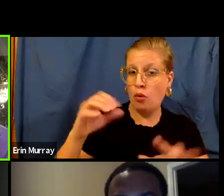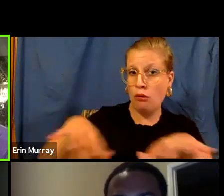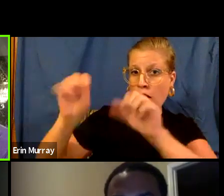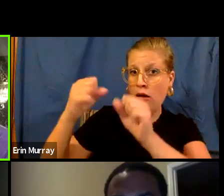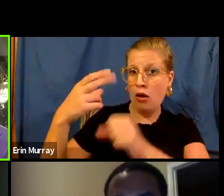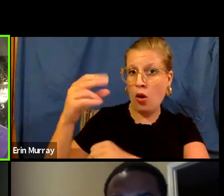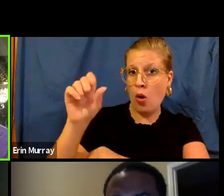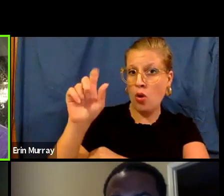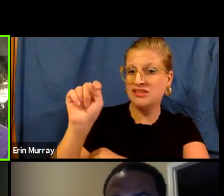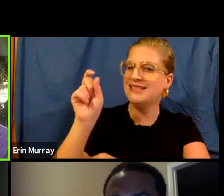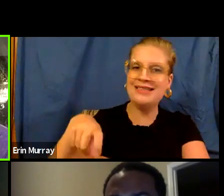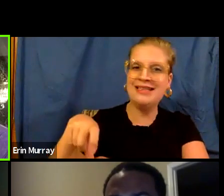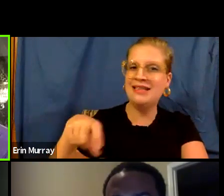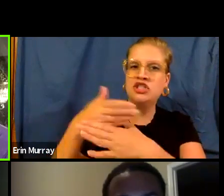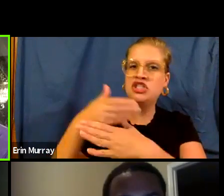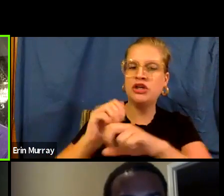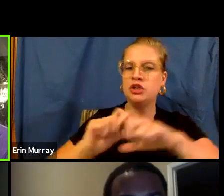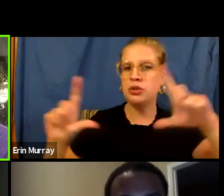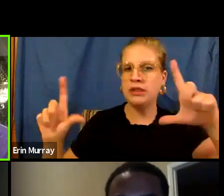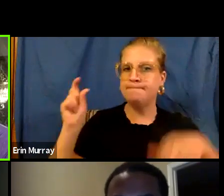He needs to be a co-host to share.